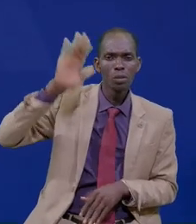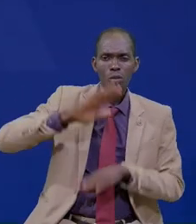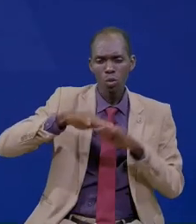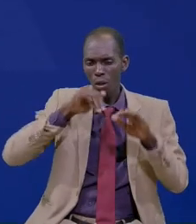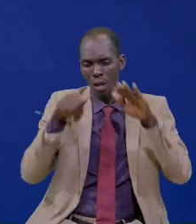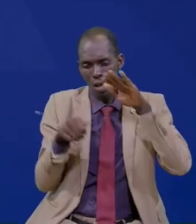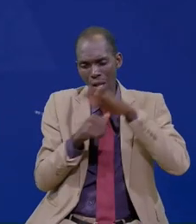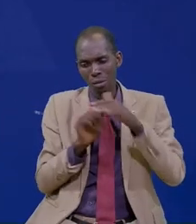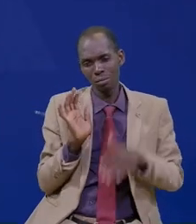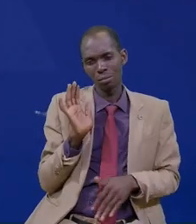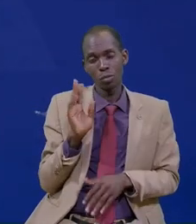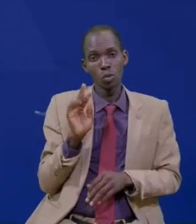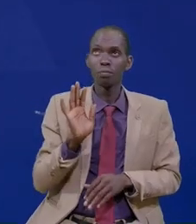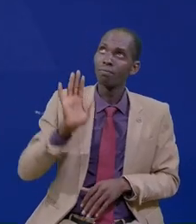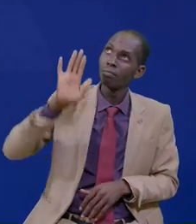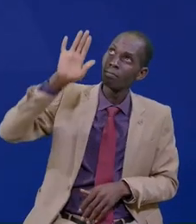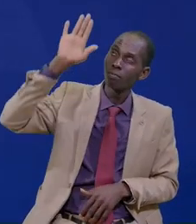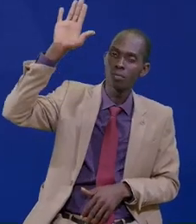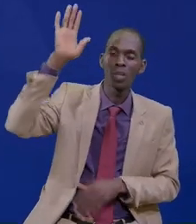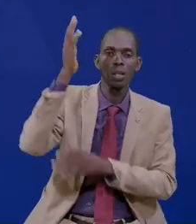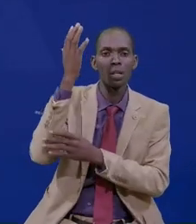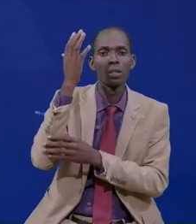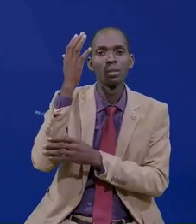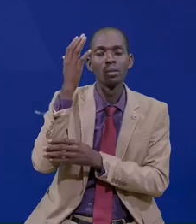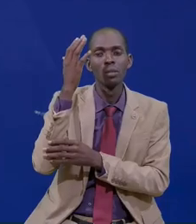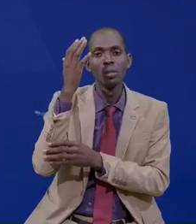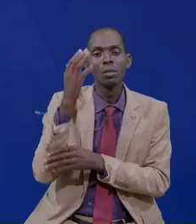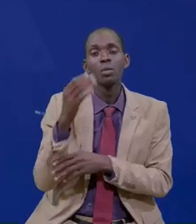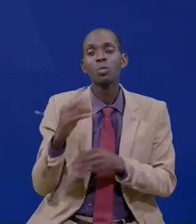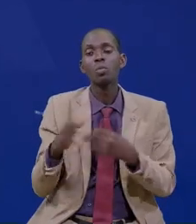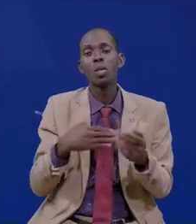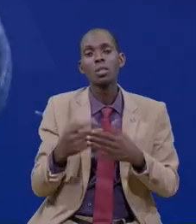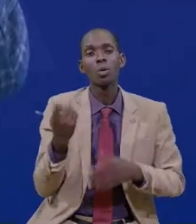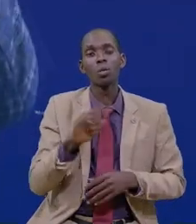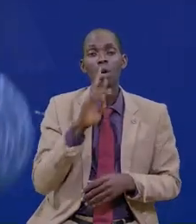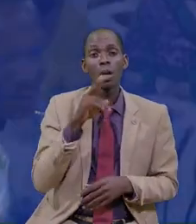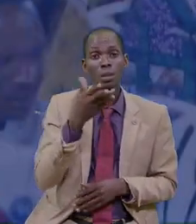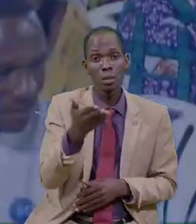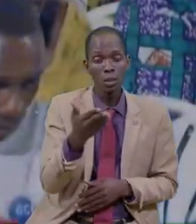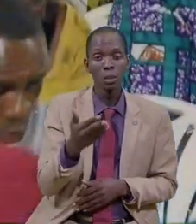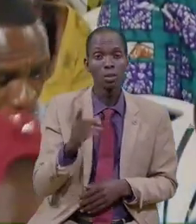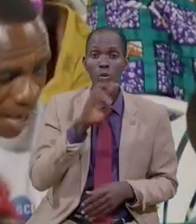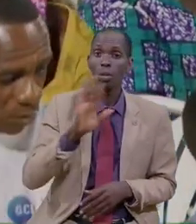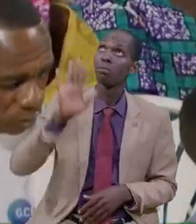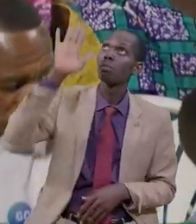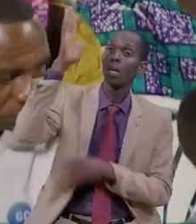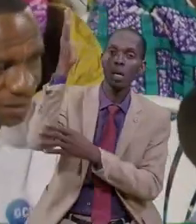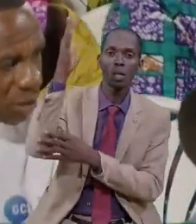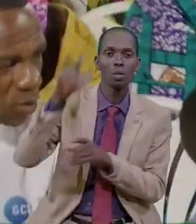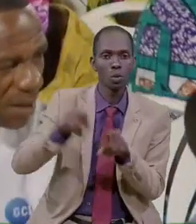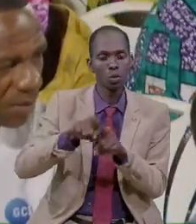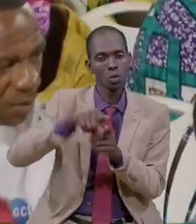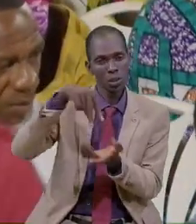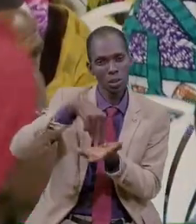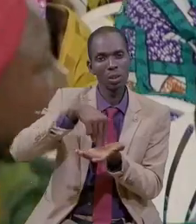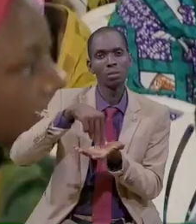you. Lève cette main là-bas. Je te cherche. Online, everywhere. Stand up and raise up that hand. En ligne, n'importe où vous êtes,